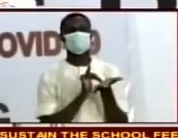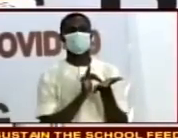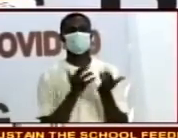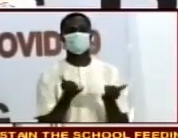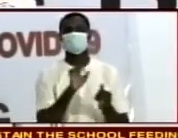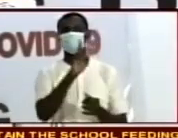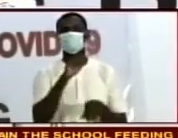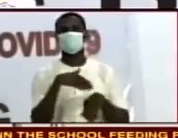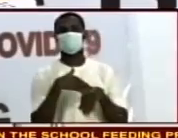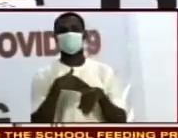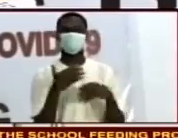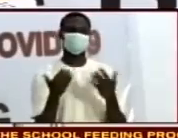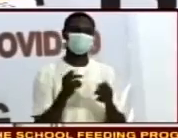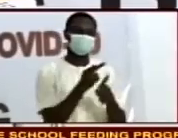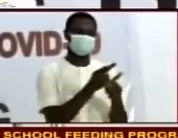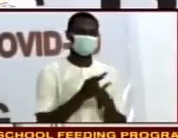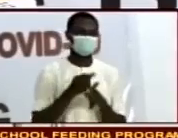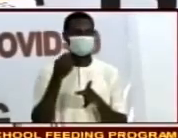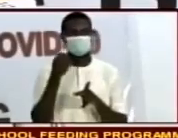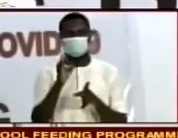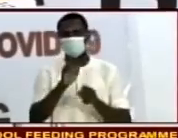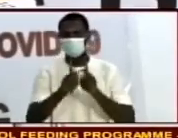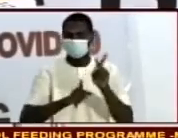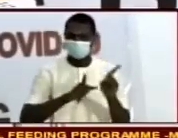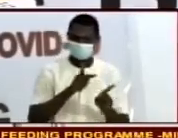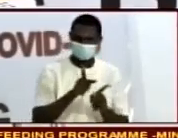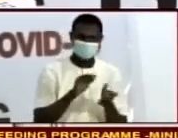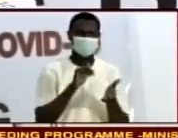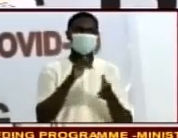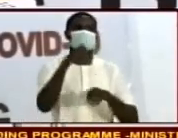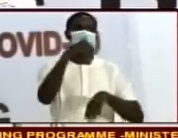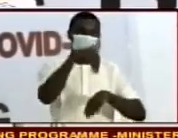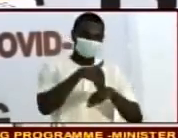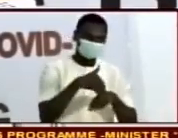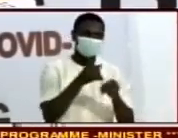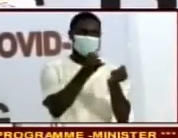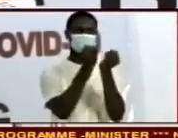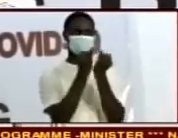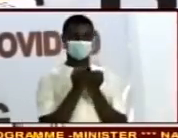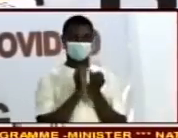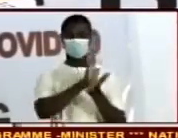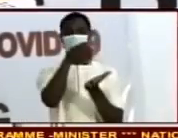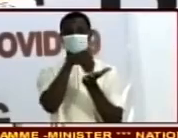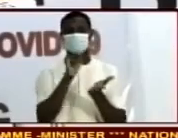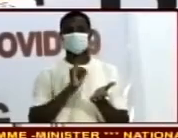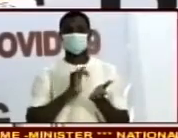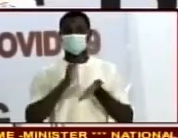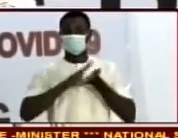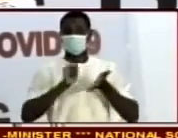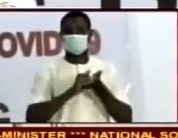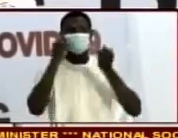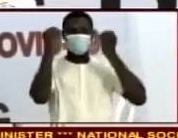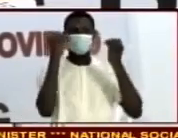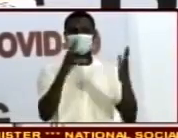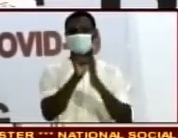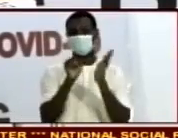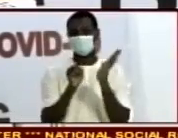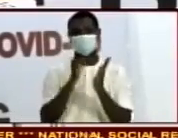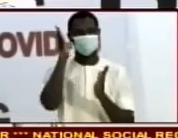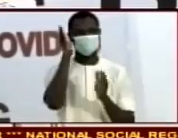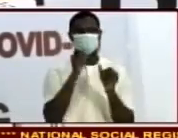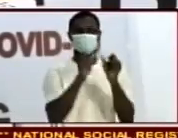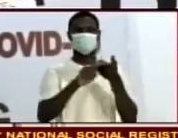welfare in isolation centers, we are still at the beginning of all of these problems, so they are teething problems, and I believe that many states will begin to improve on